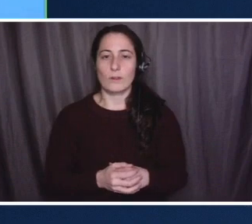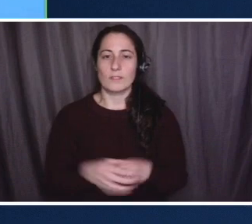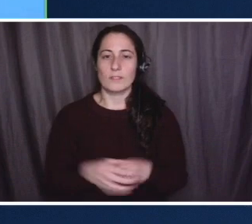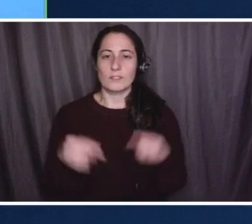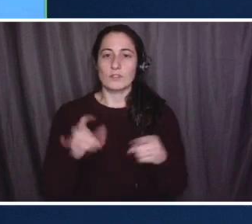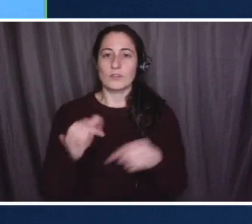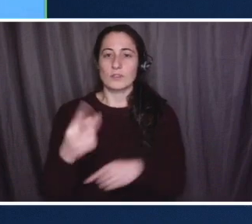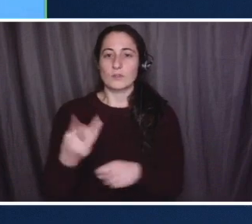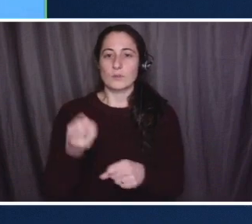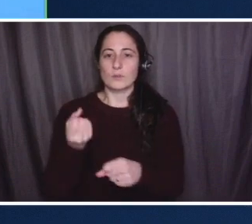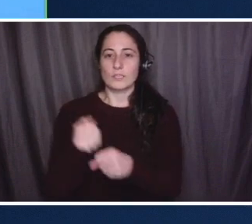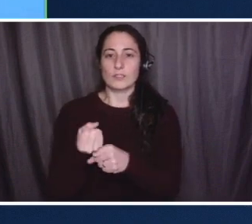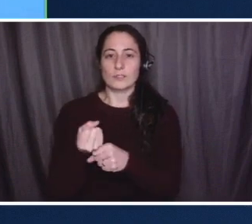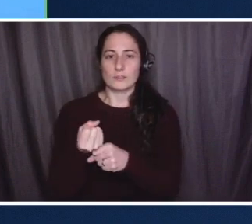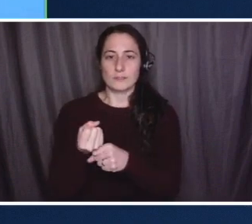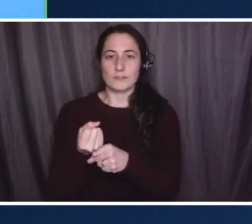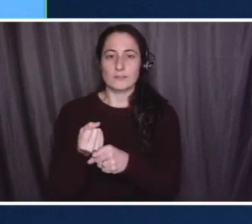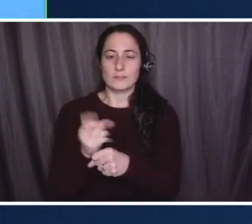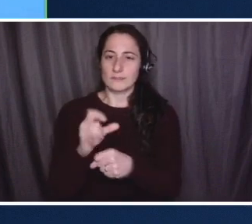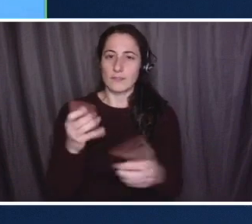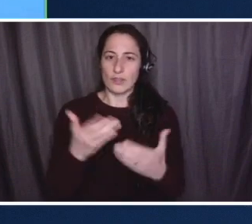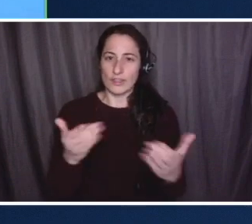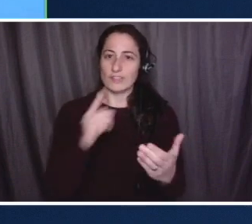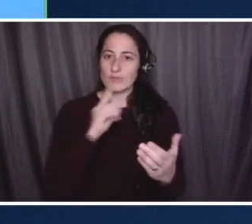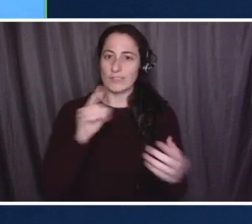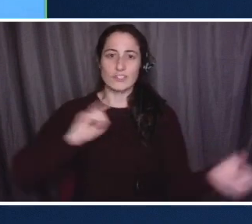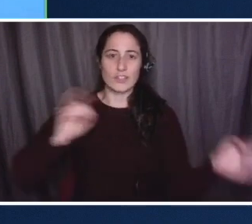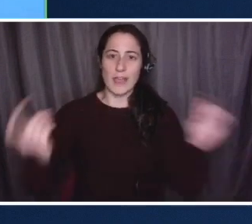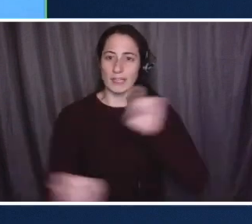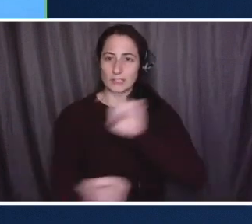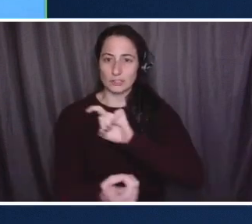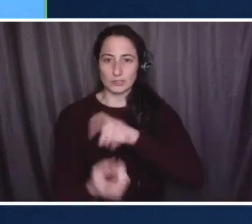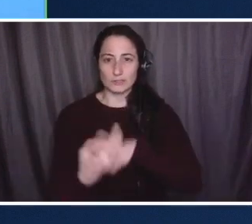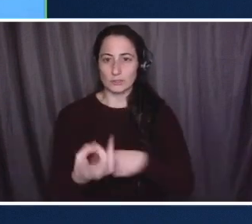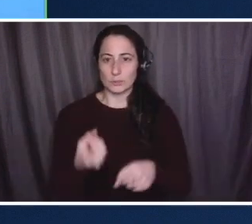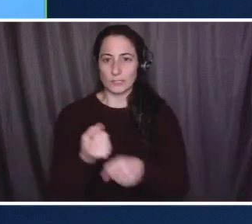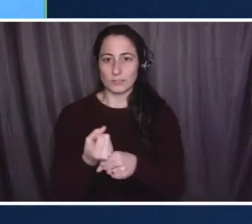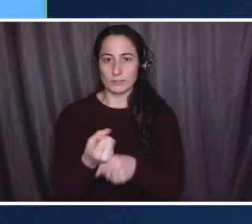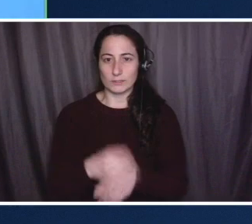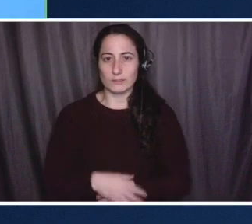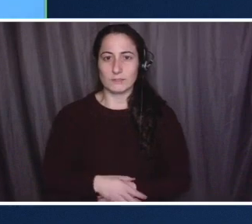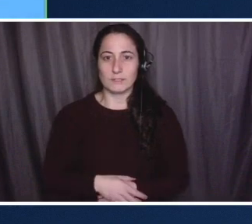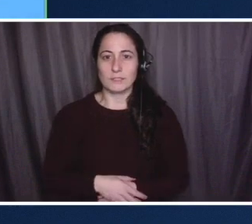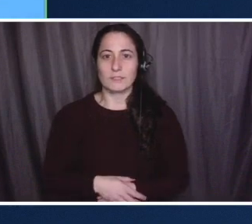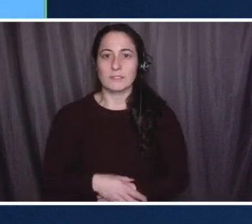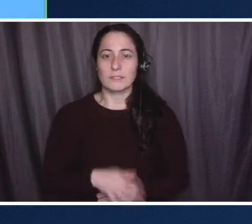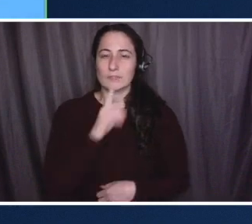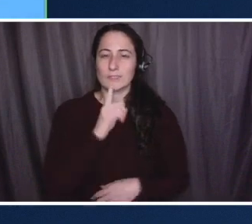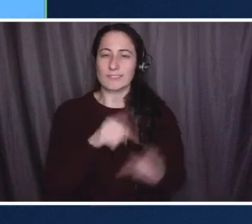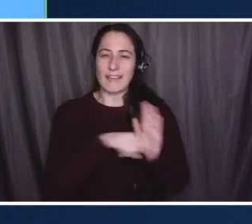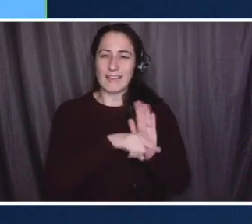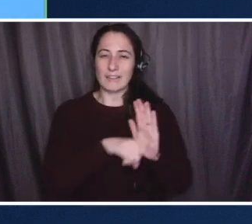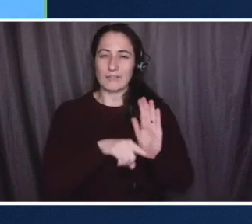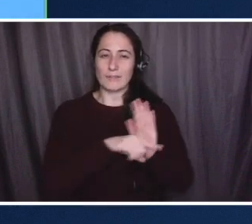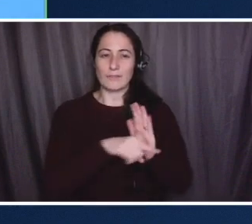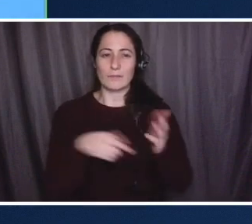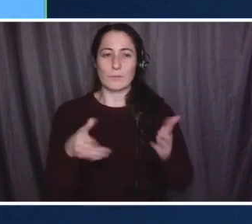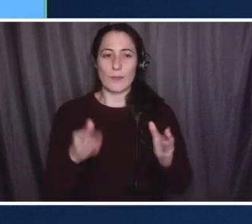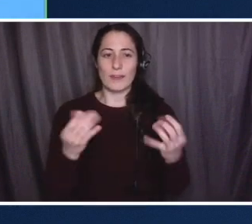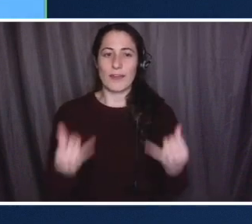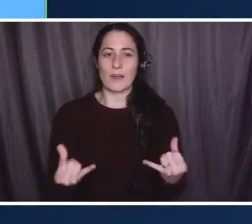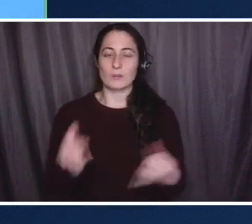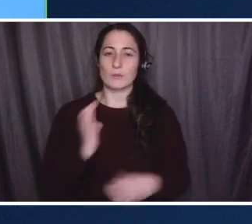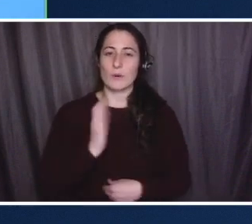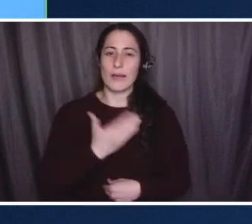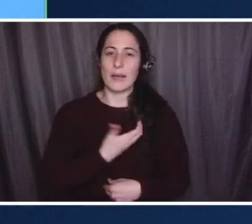2 years, things are tremendously changed and shifted in a negative way. Our Corruption Perceptions Index